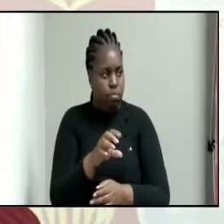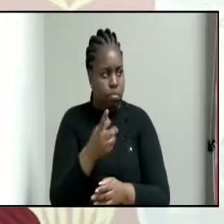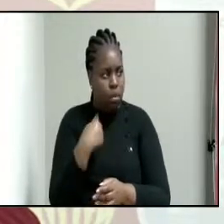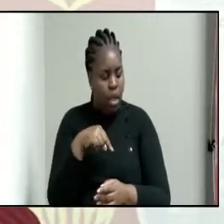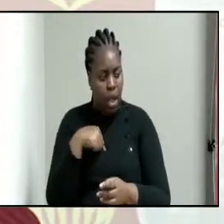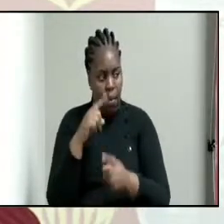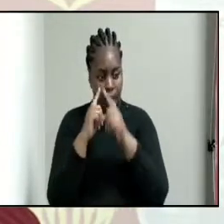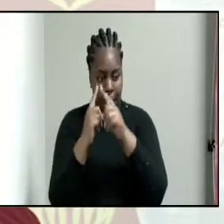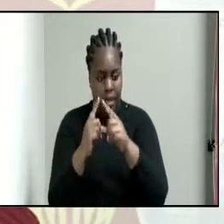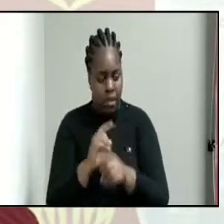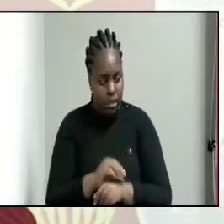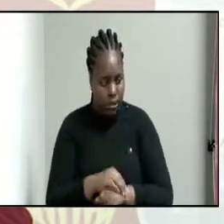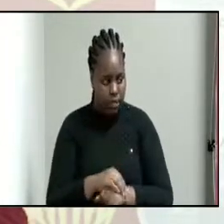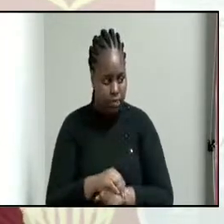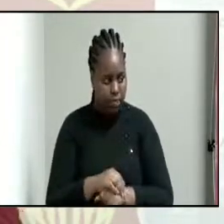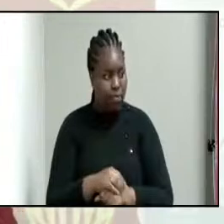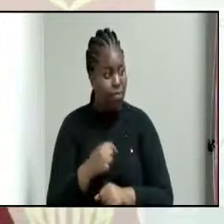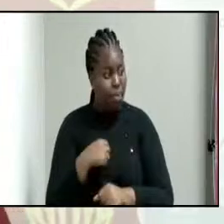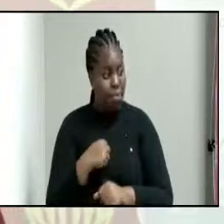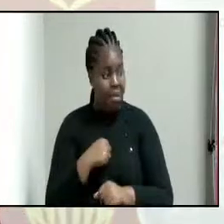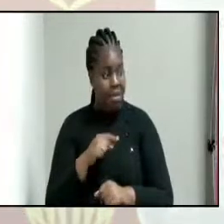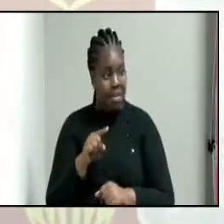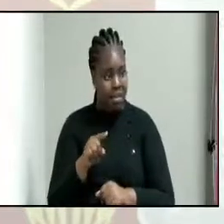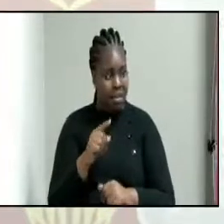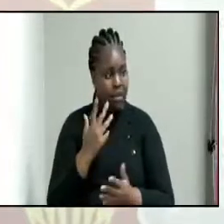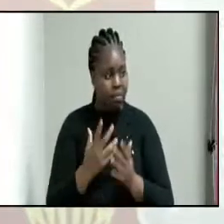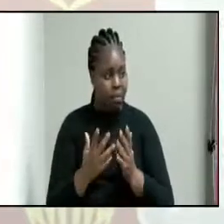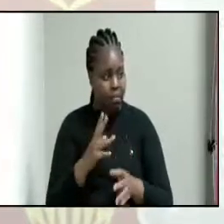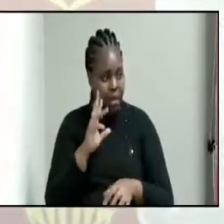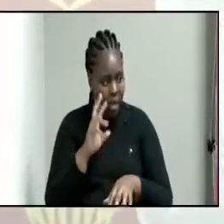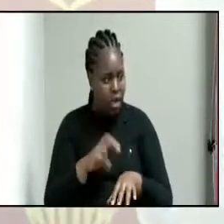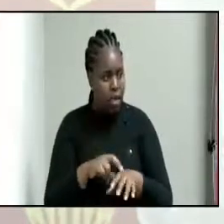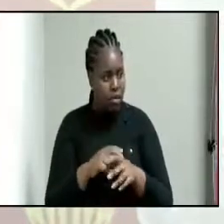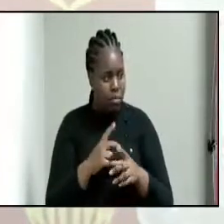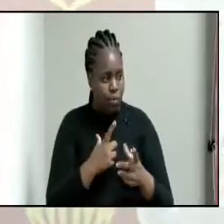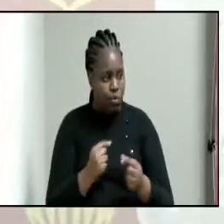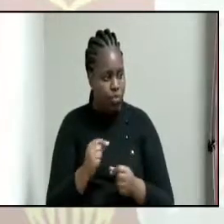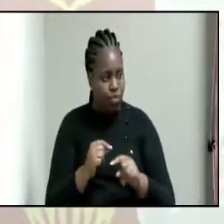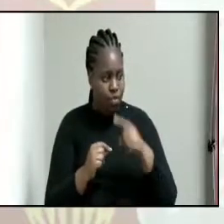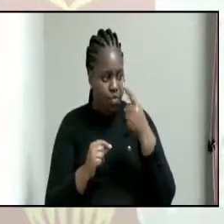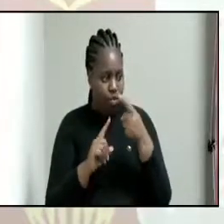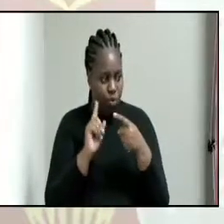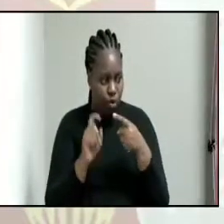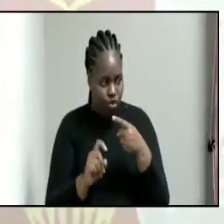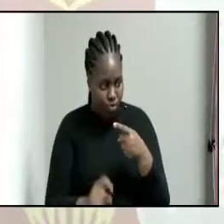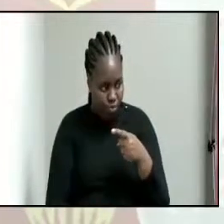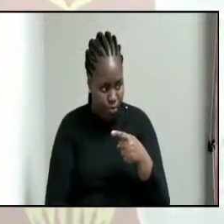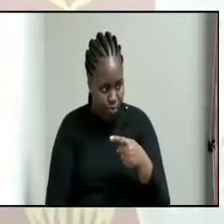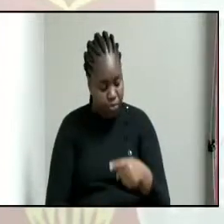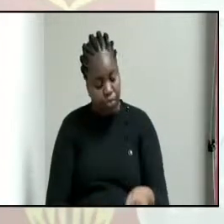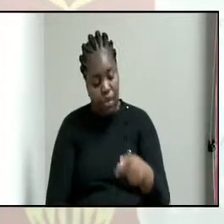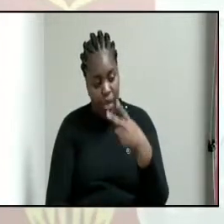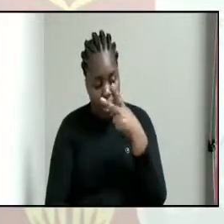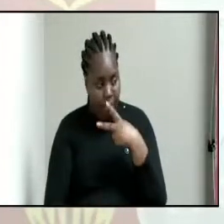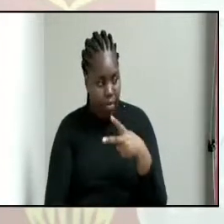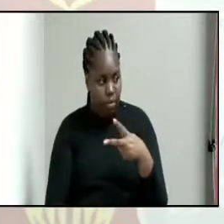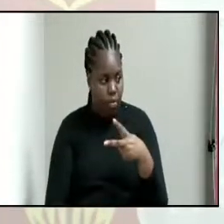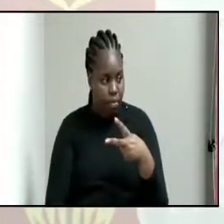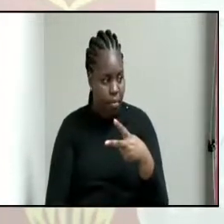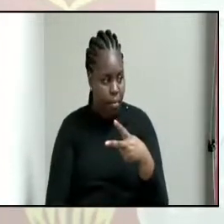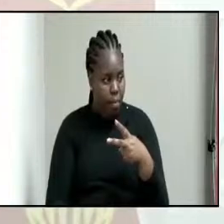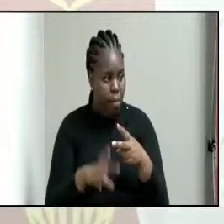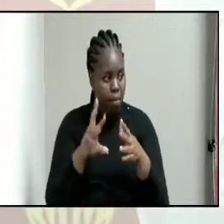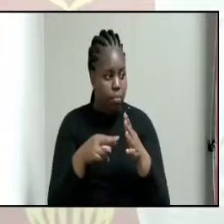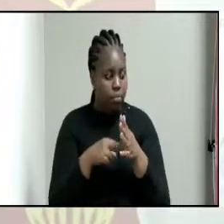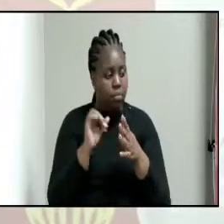our mandate. To me, that would be maybe something that needs to be done on the first question, Commissioner. And then secondly, the role of